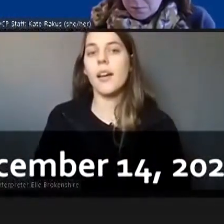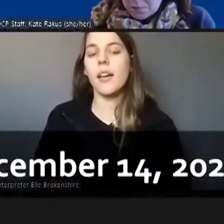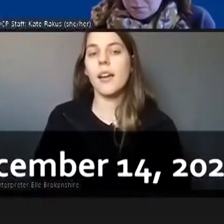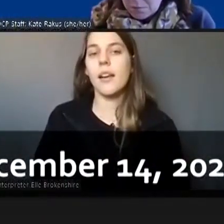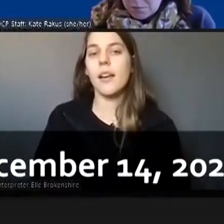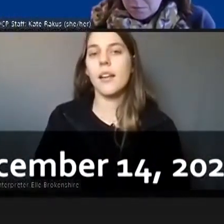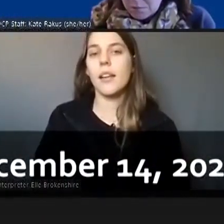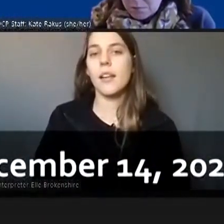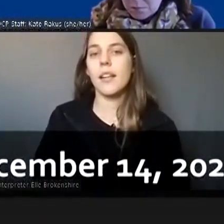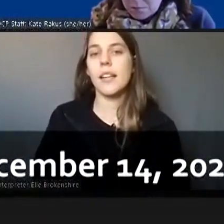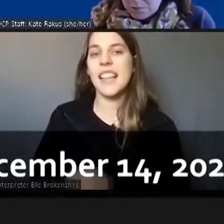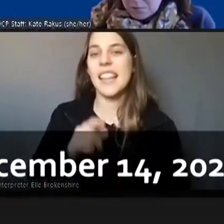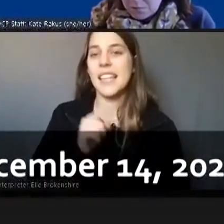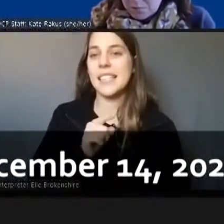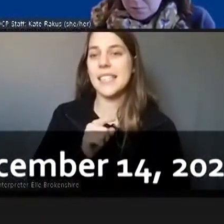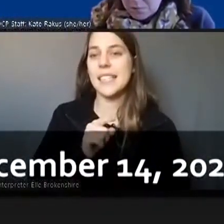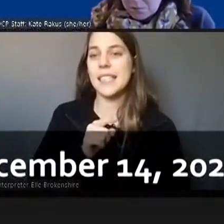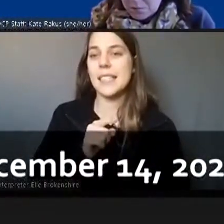This is